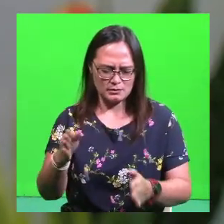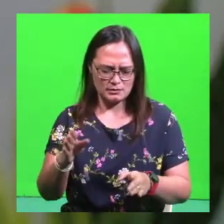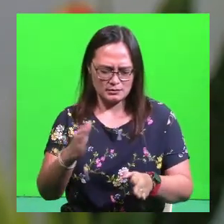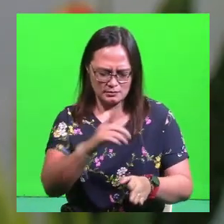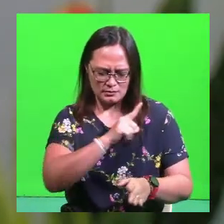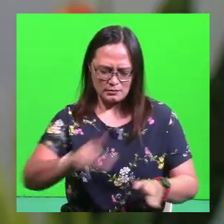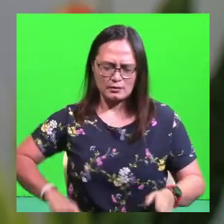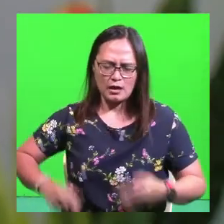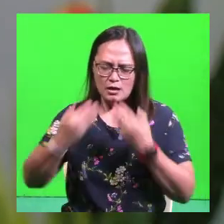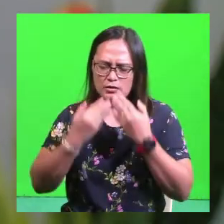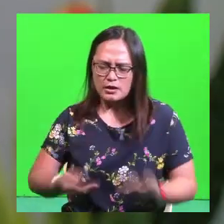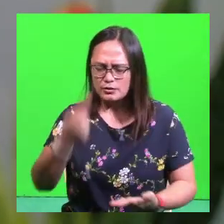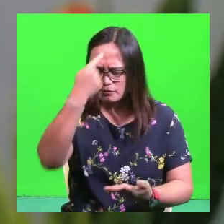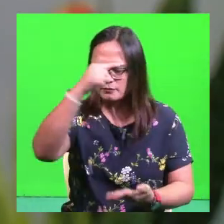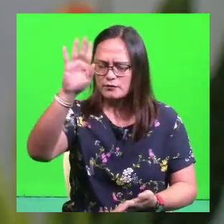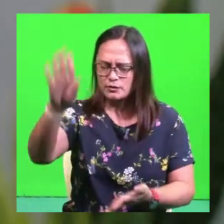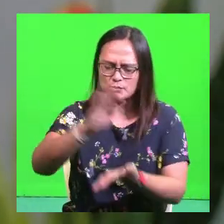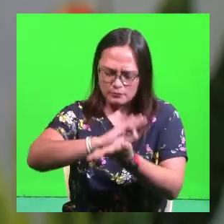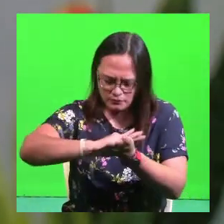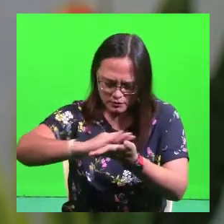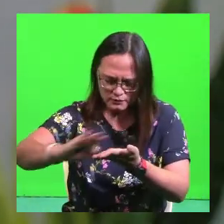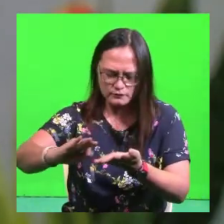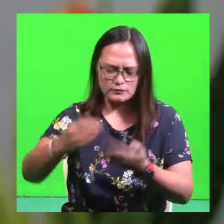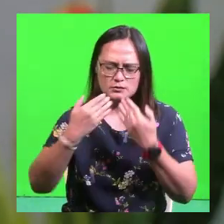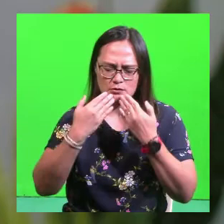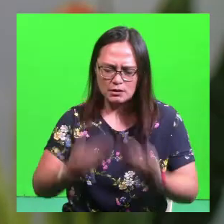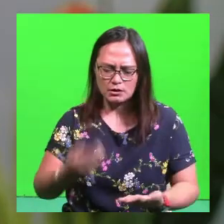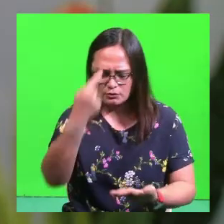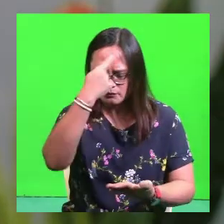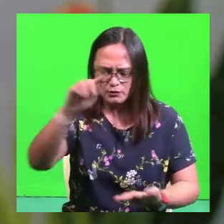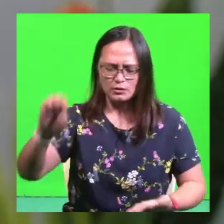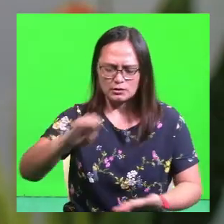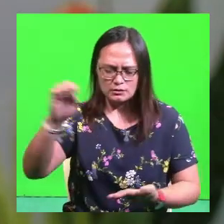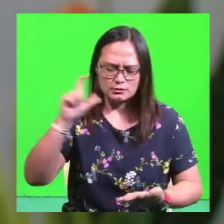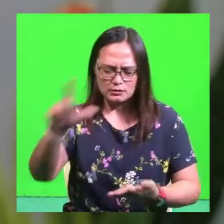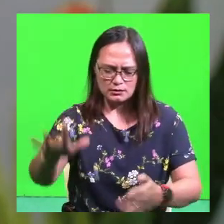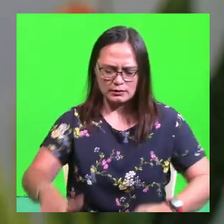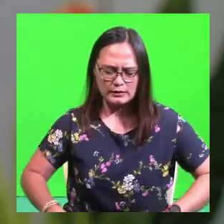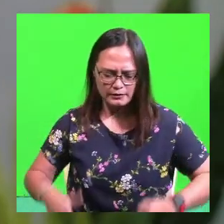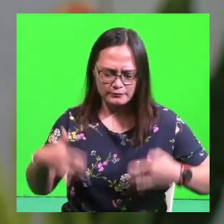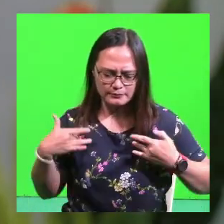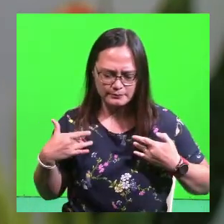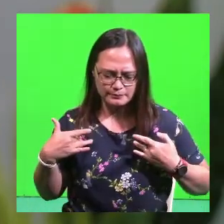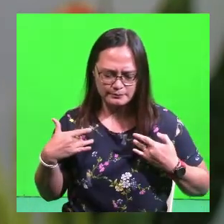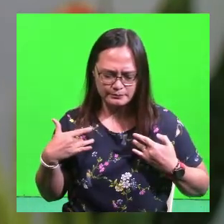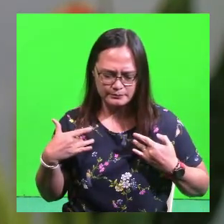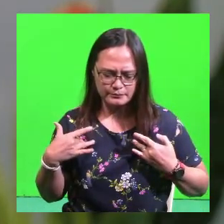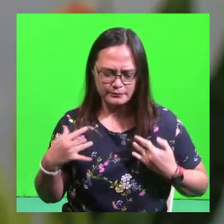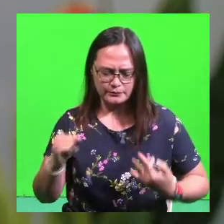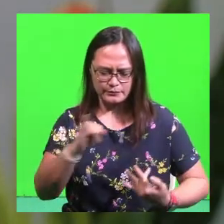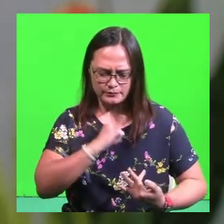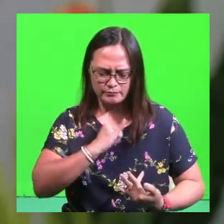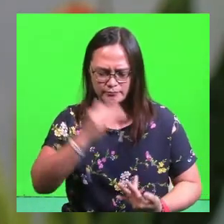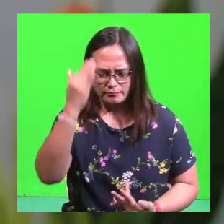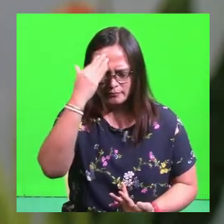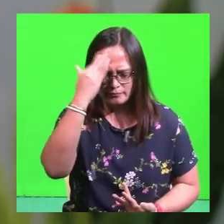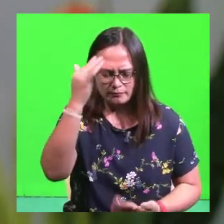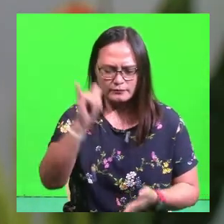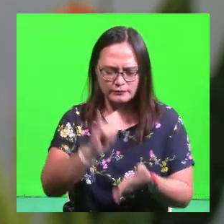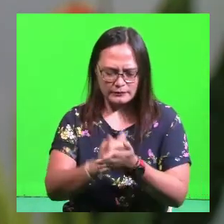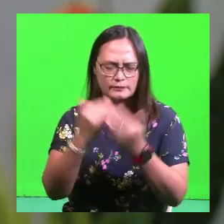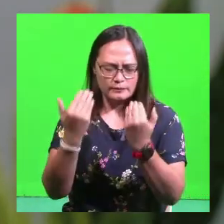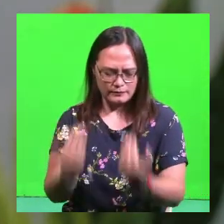Lord. Thank you for your forgiveness. Thank you for eternal life.